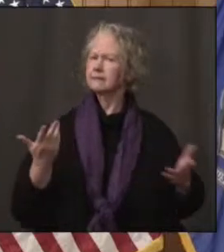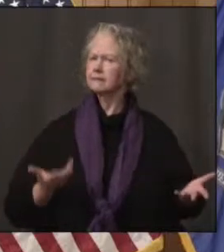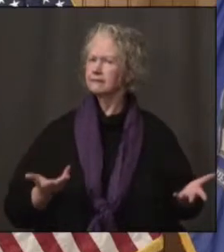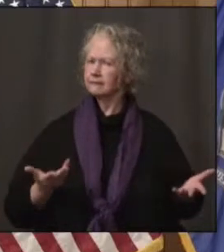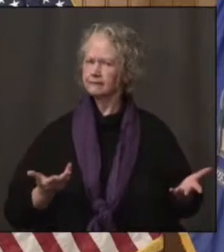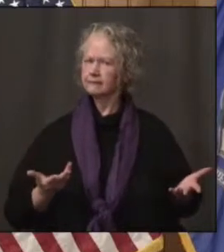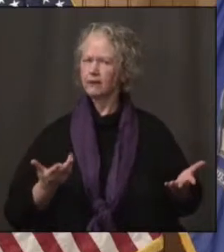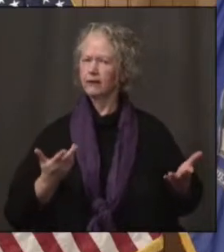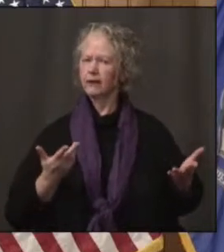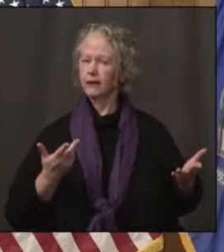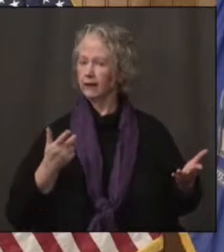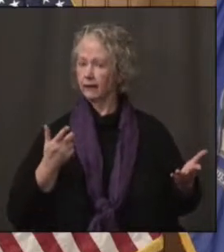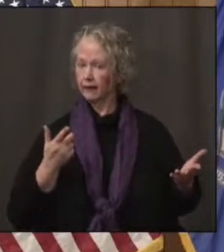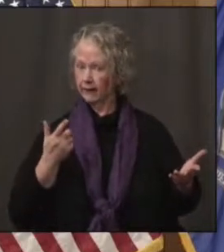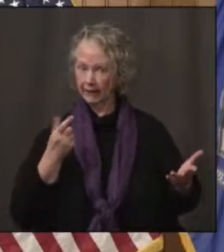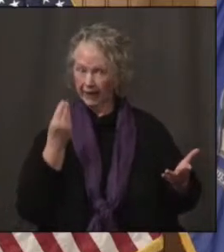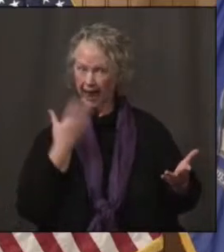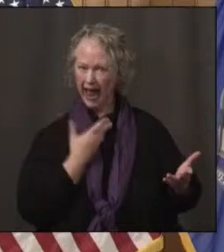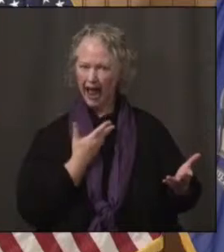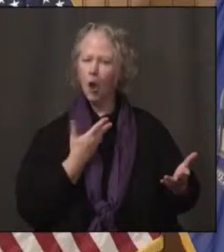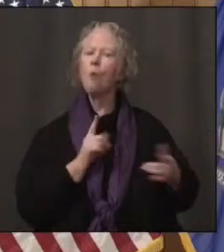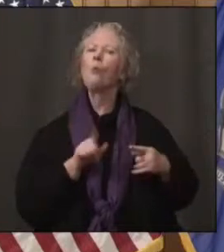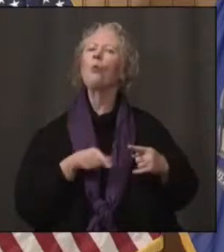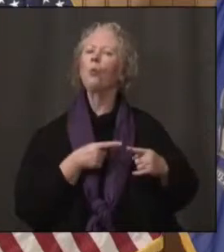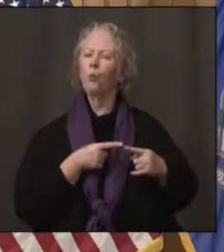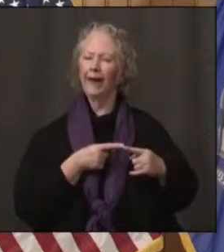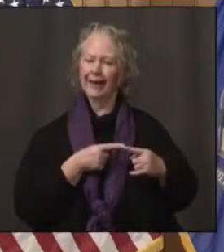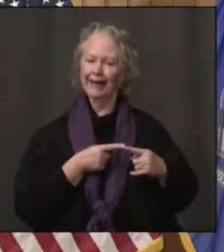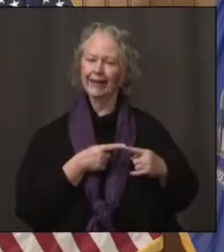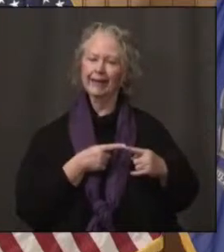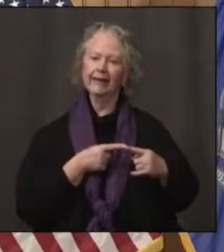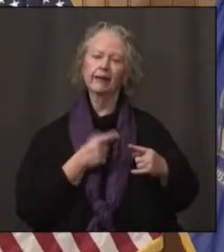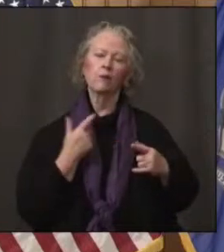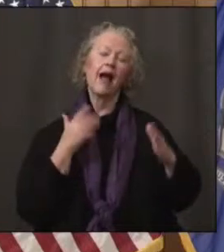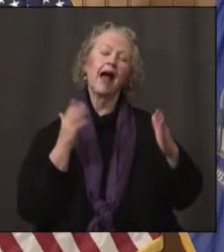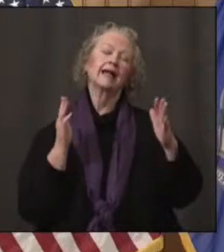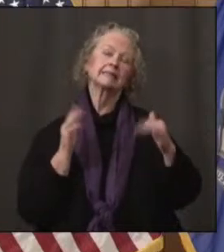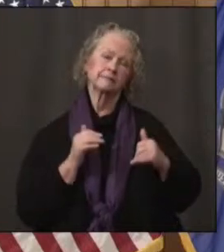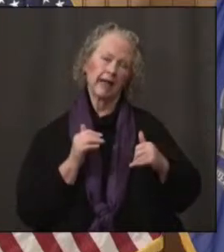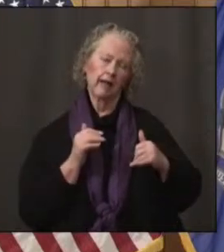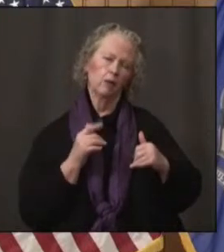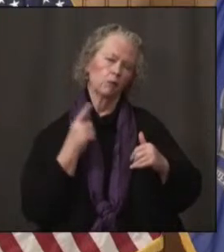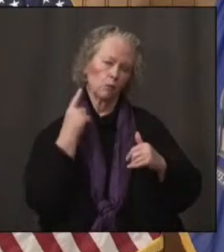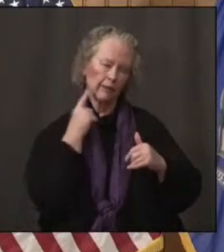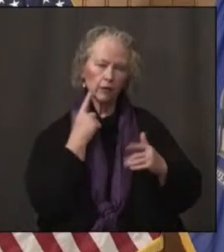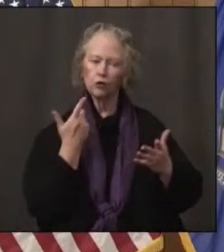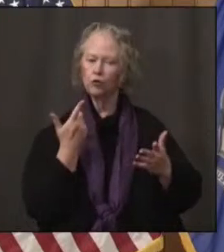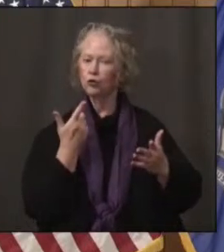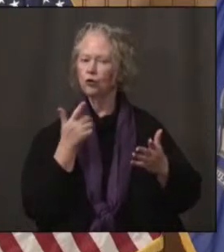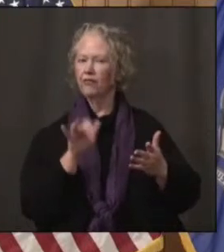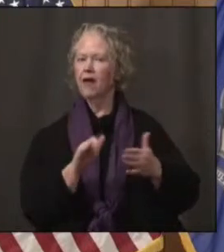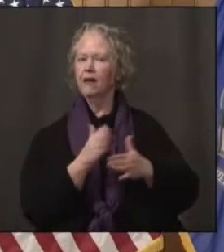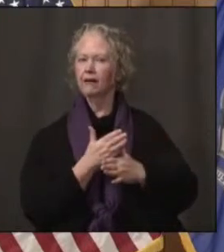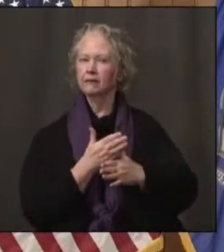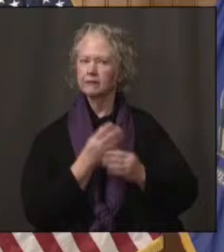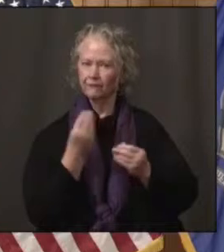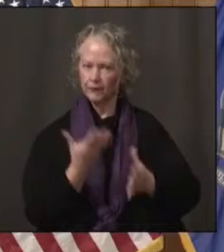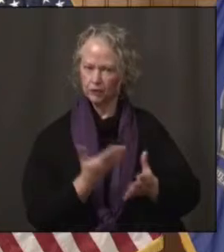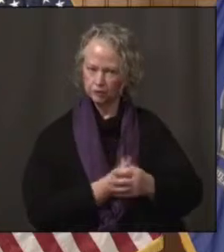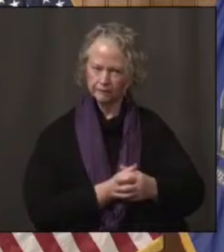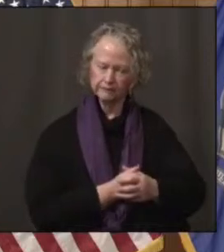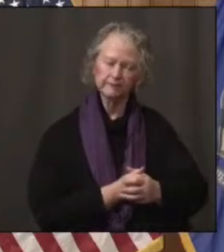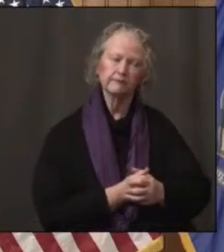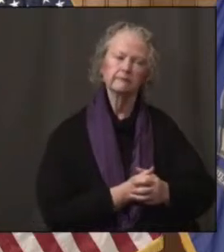Can you give us an idea of when we might expect that information to be shared publicly?